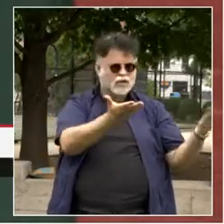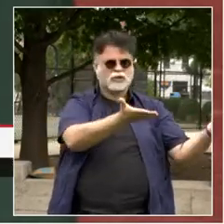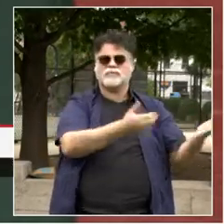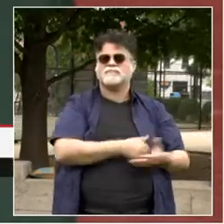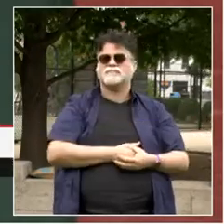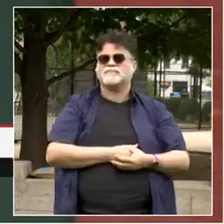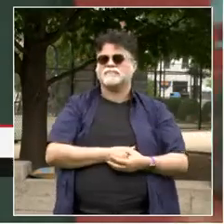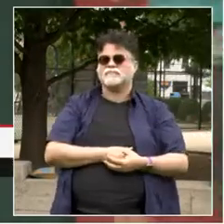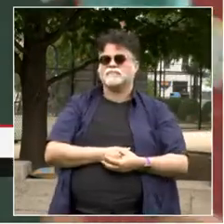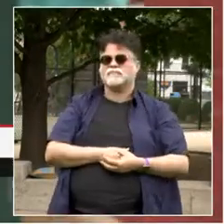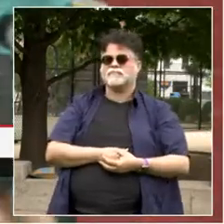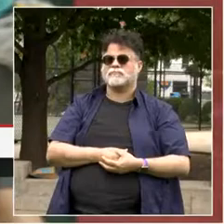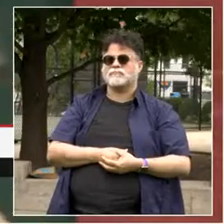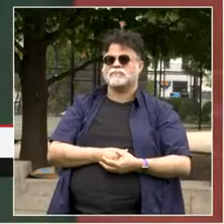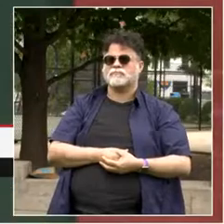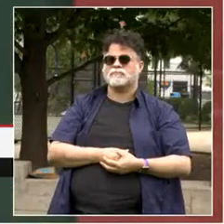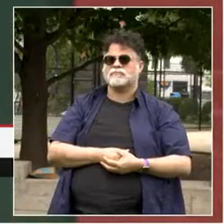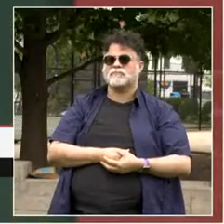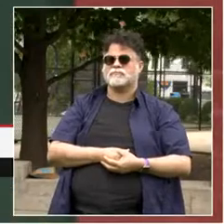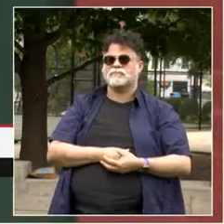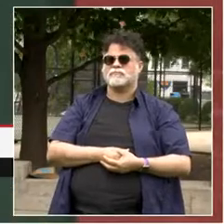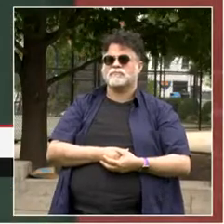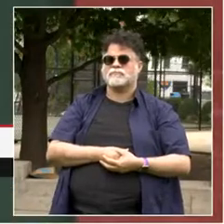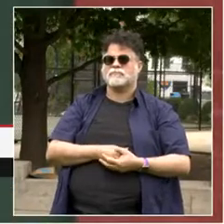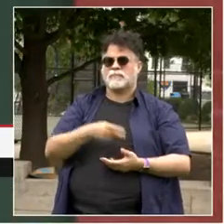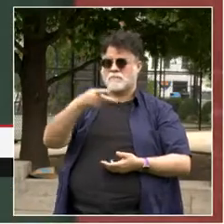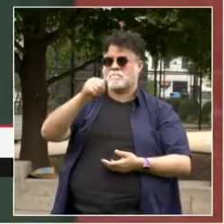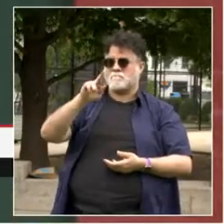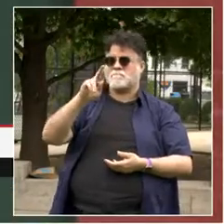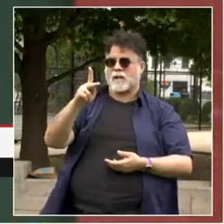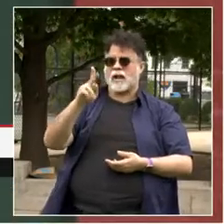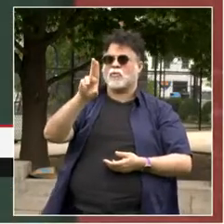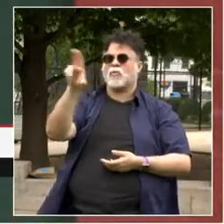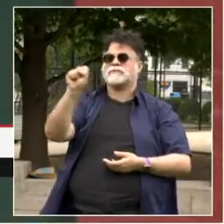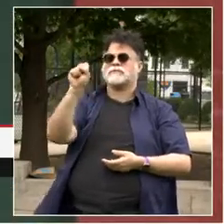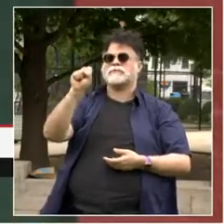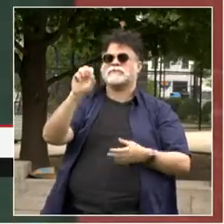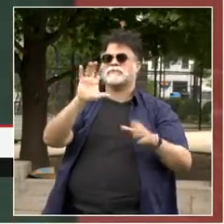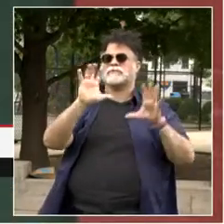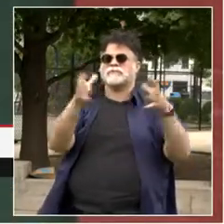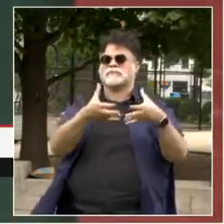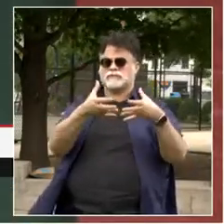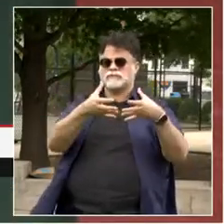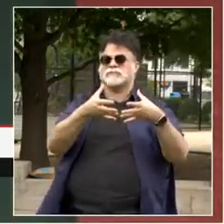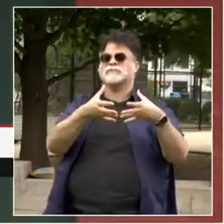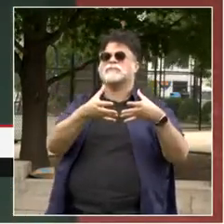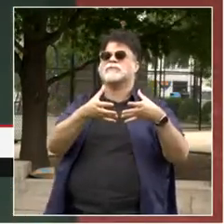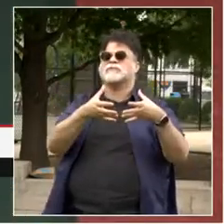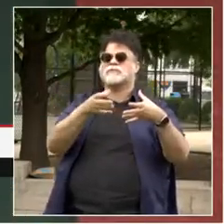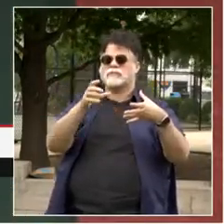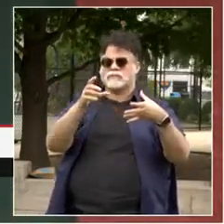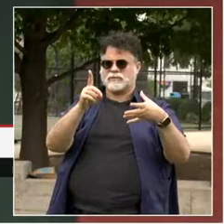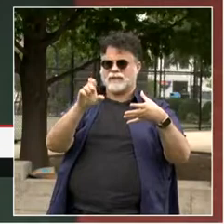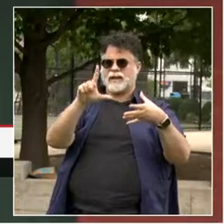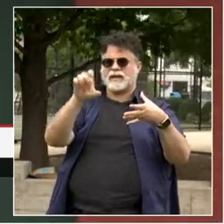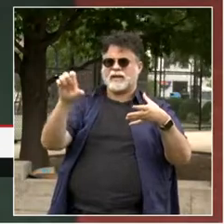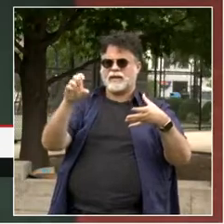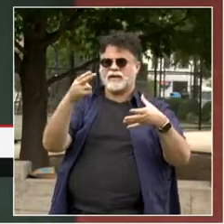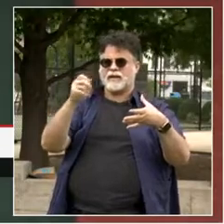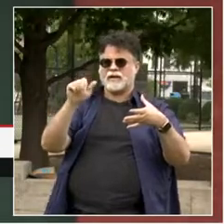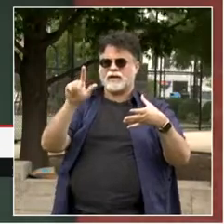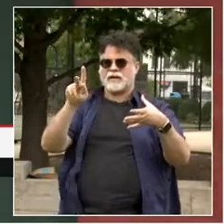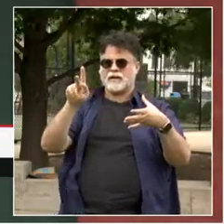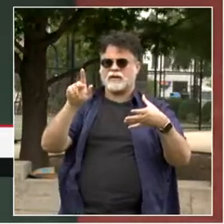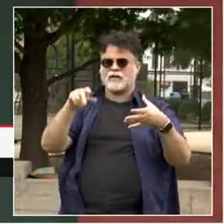Trust, our trustee for Friends of Stead Park Group, Lee Parker, Carol Carter, Father Julian